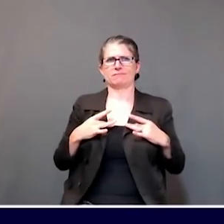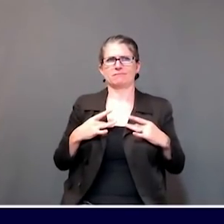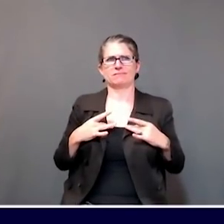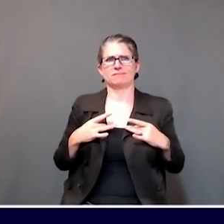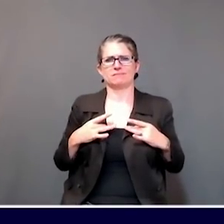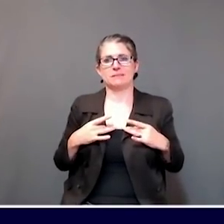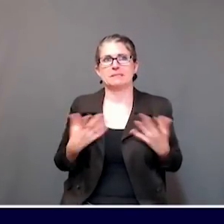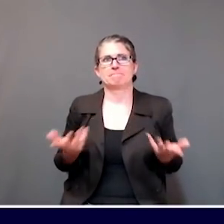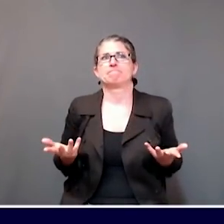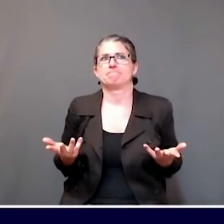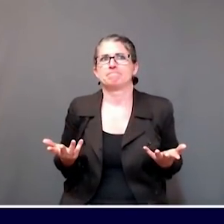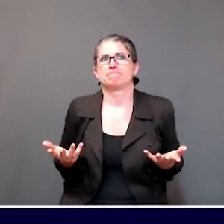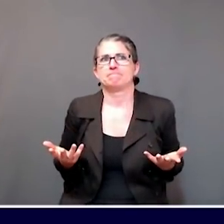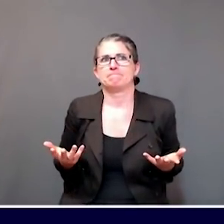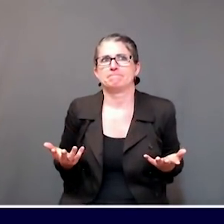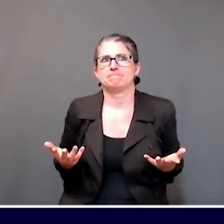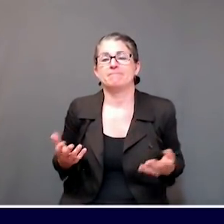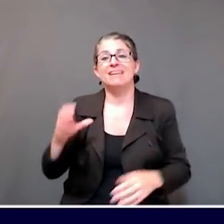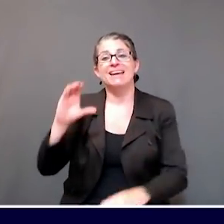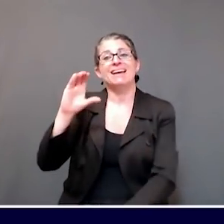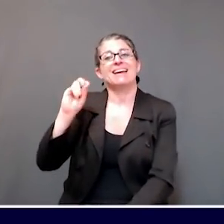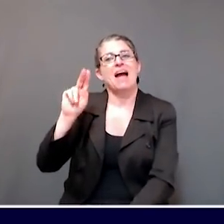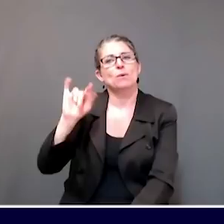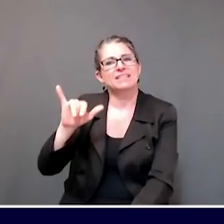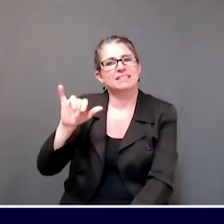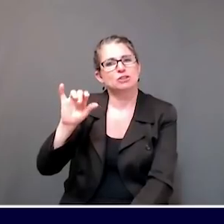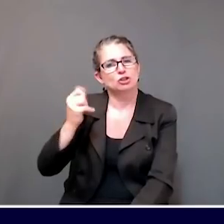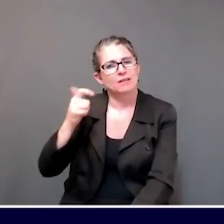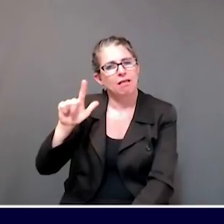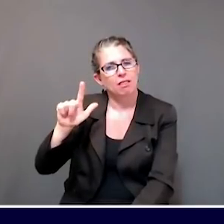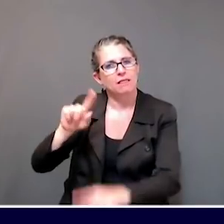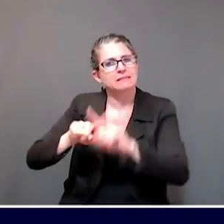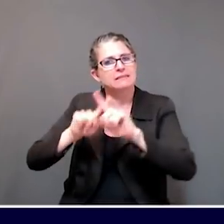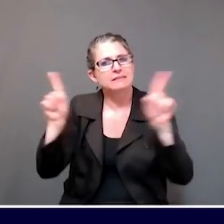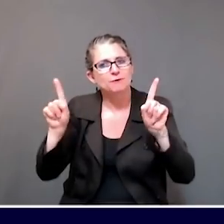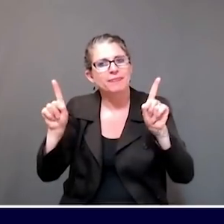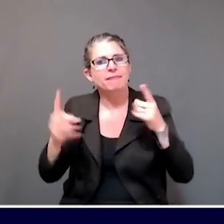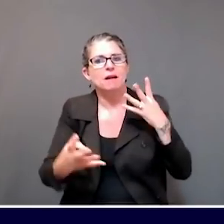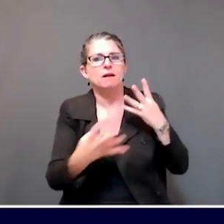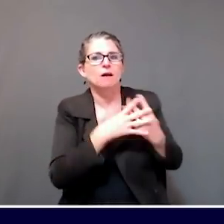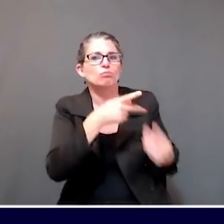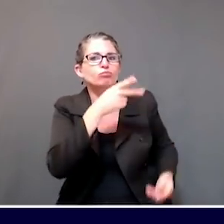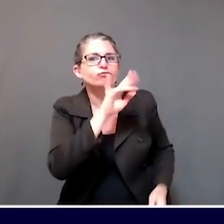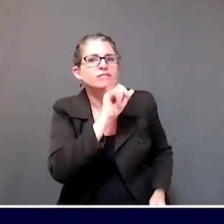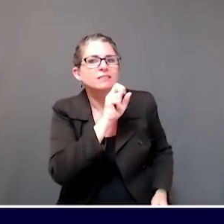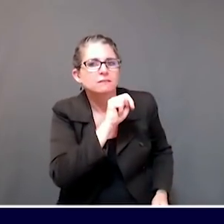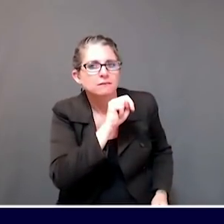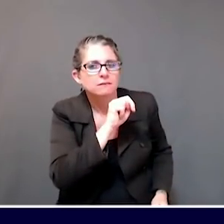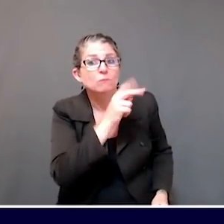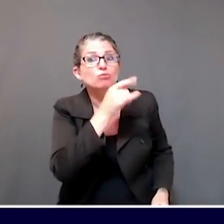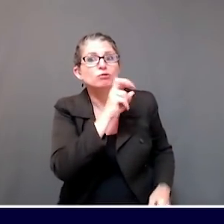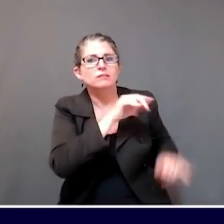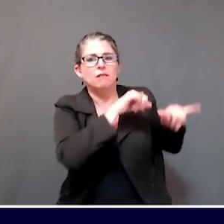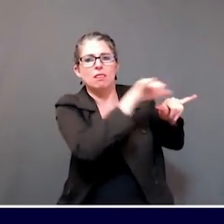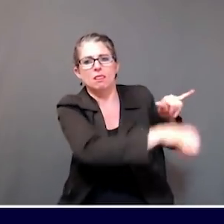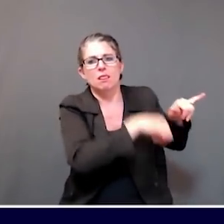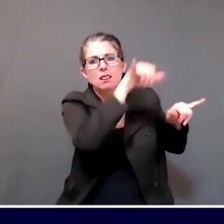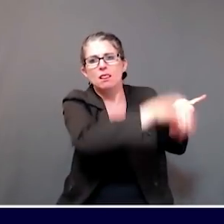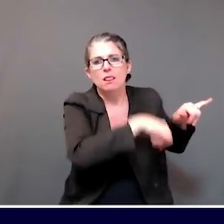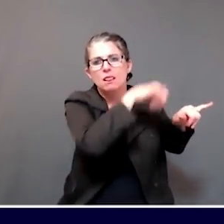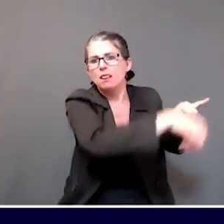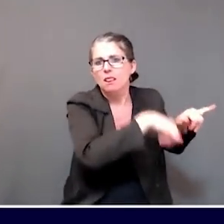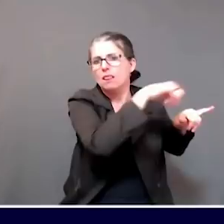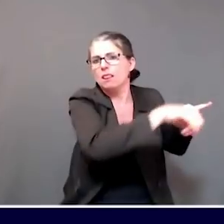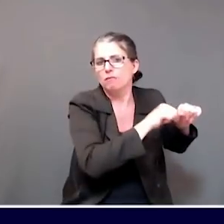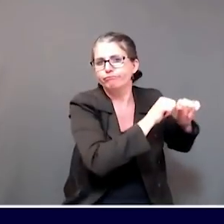through on a day-to-day basis. But that is the focus of the investigation. We're just getting that underway right now. So we're still gathering data to